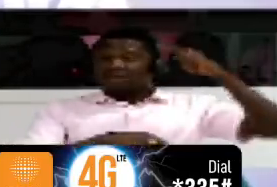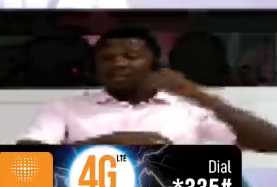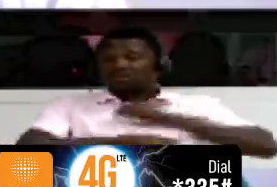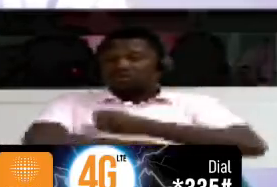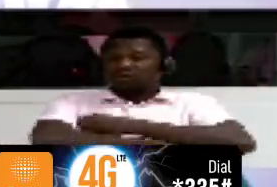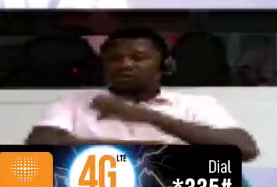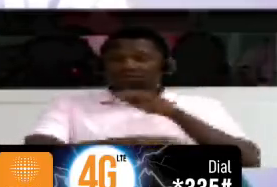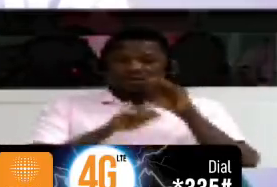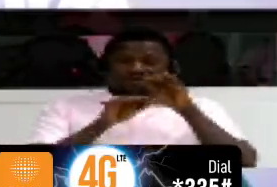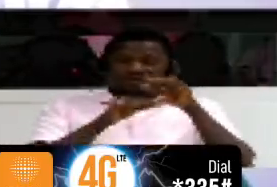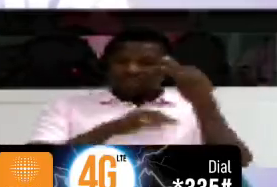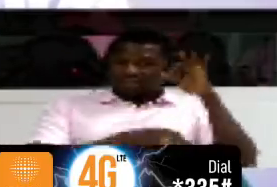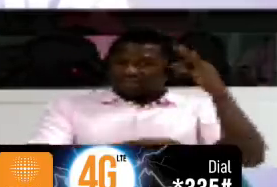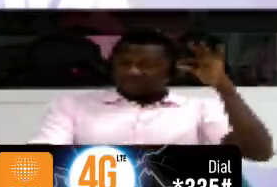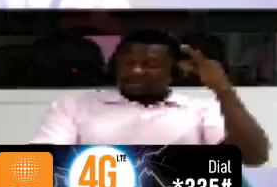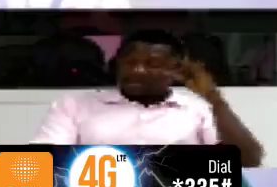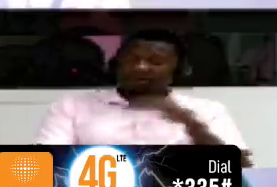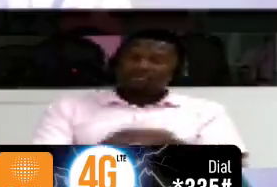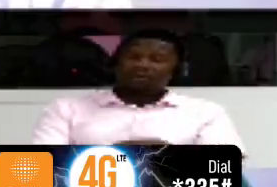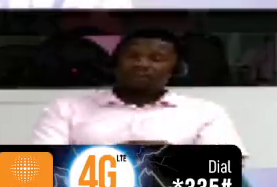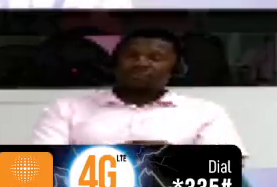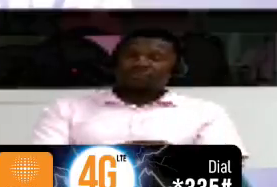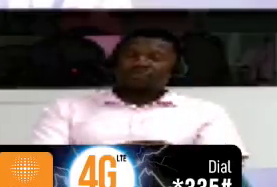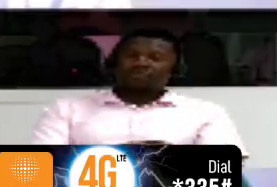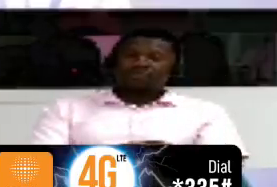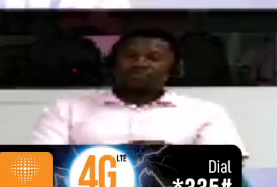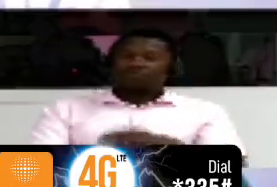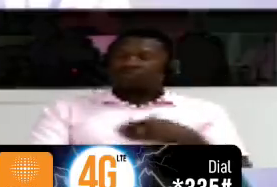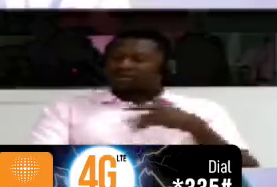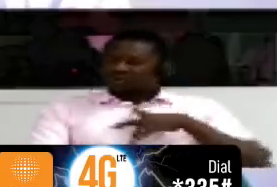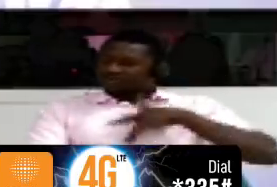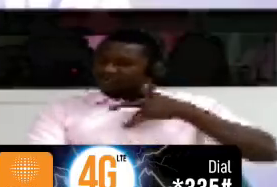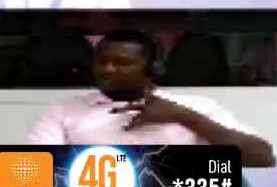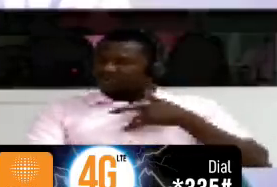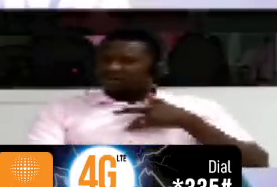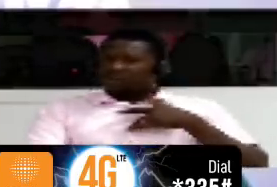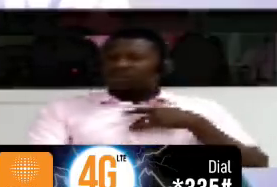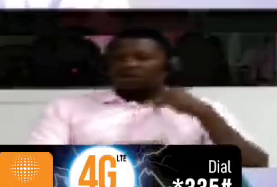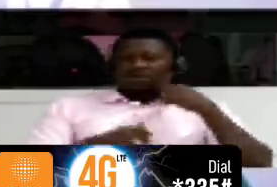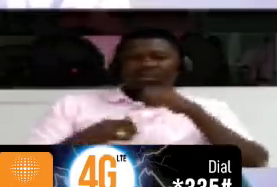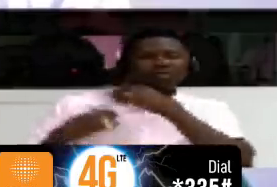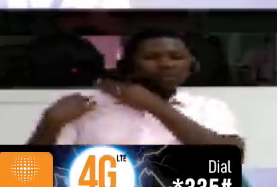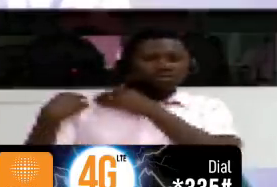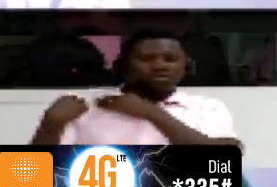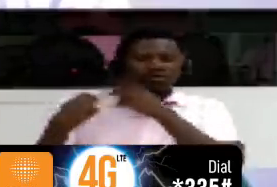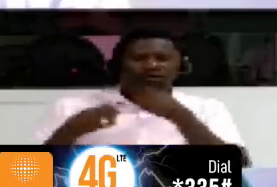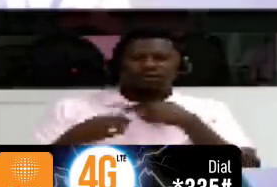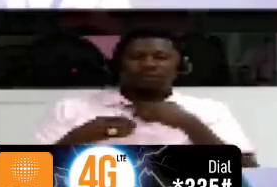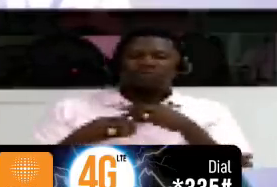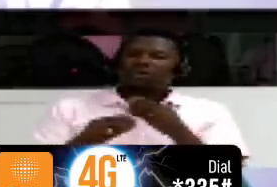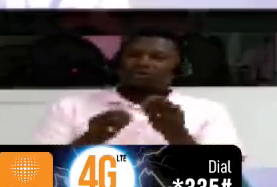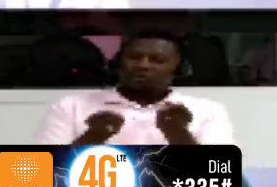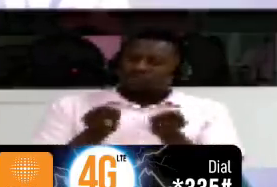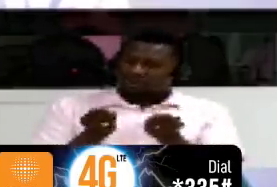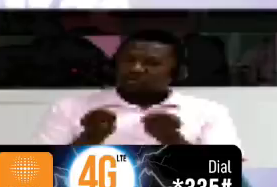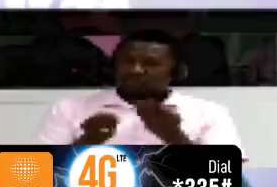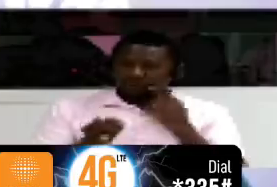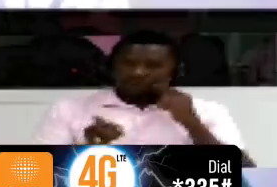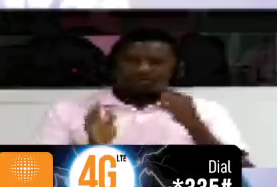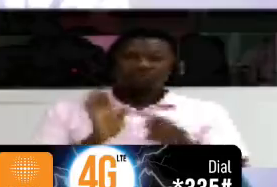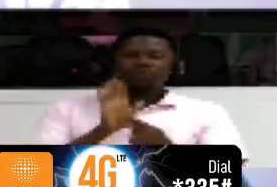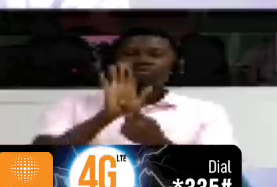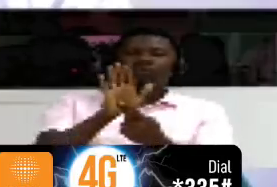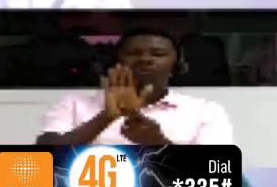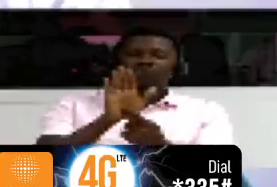We really felt that to take charge of students, we obviously need to show